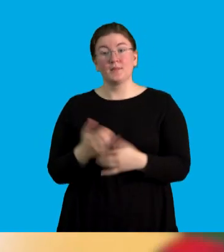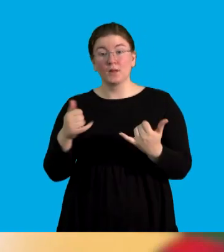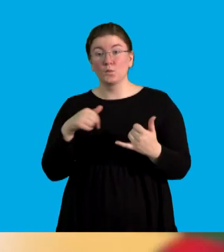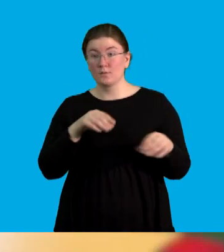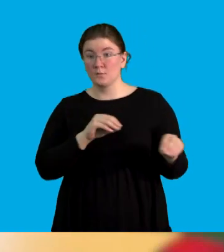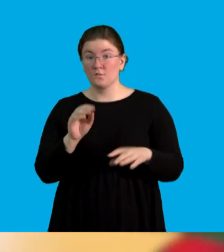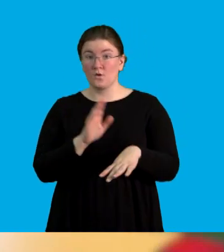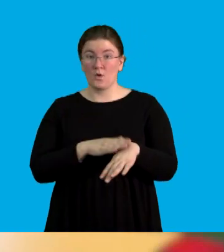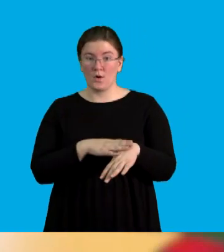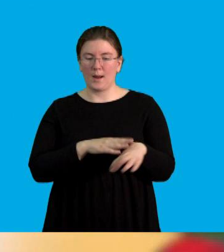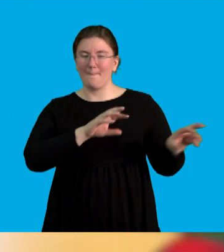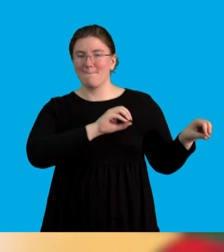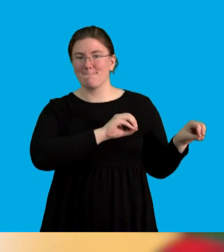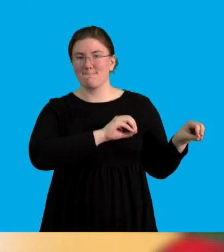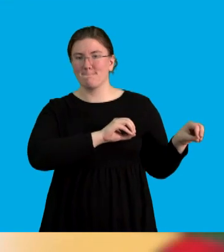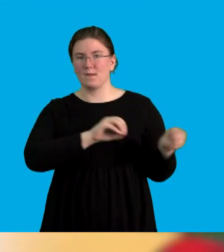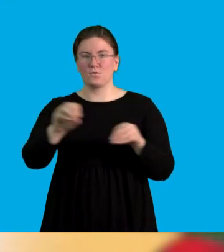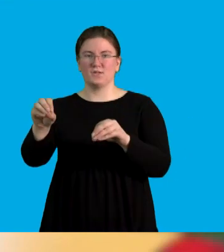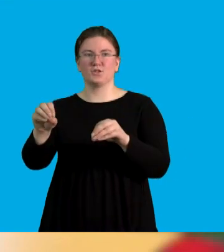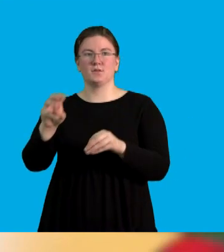Now we move on to looking at migration.